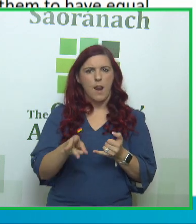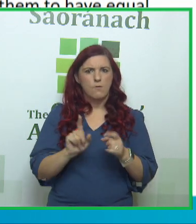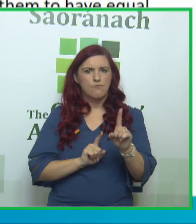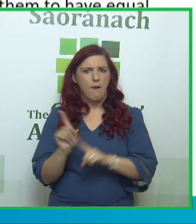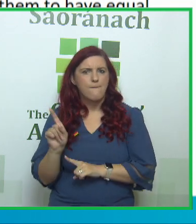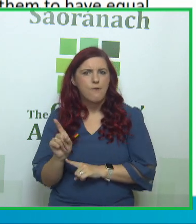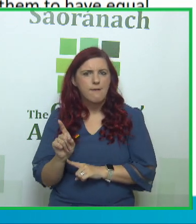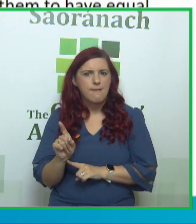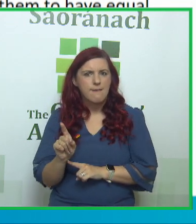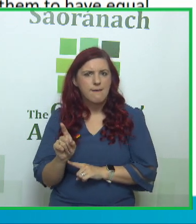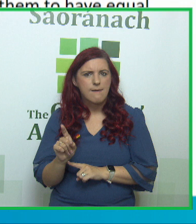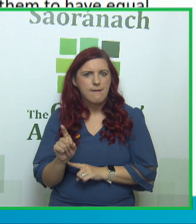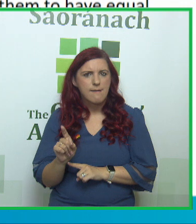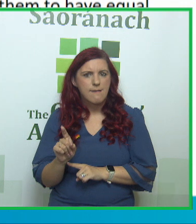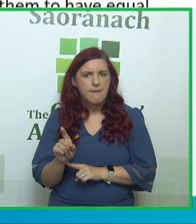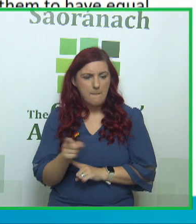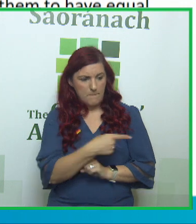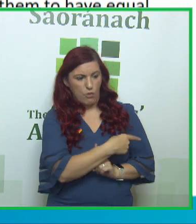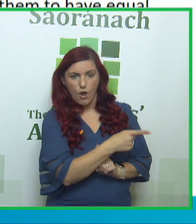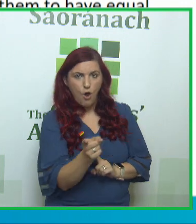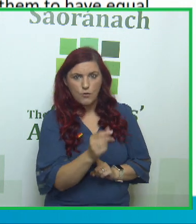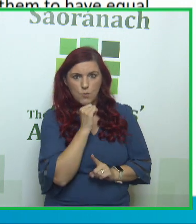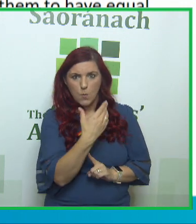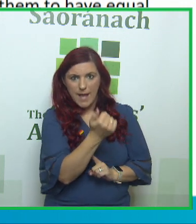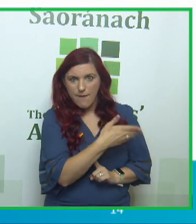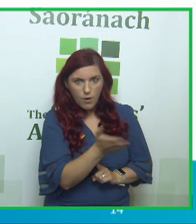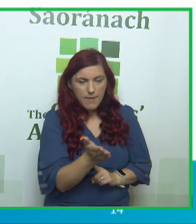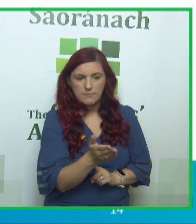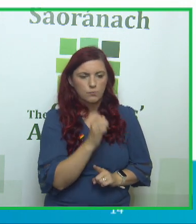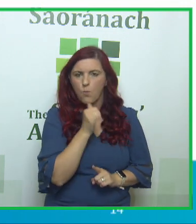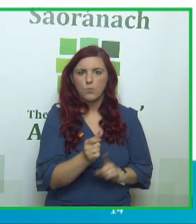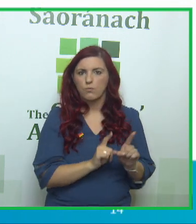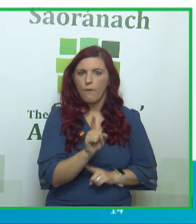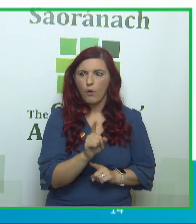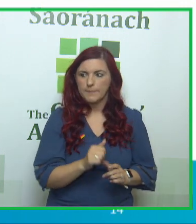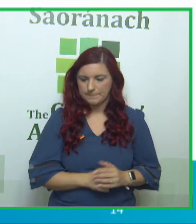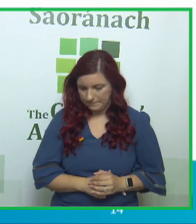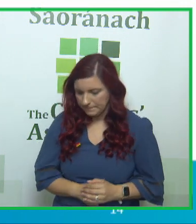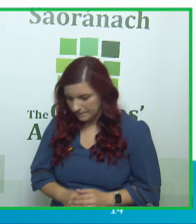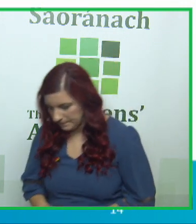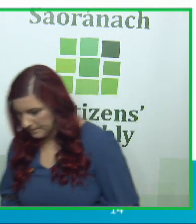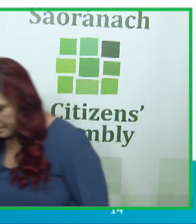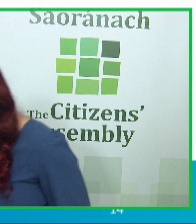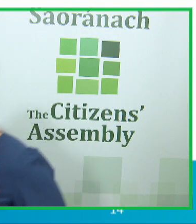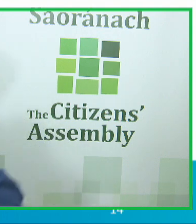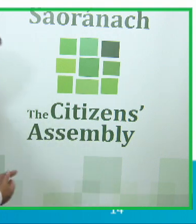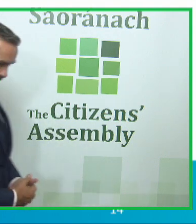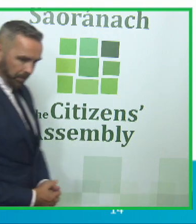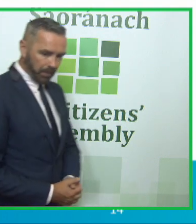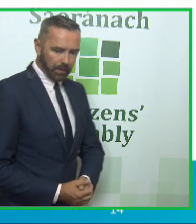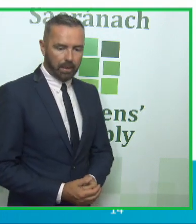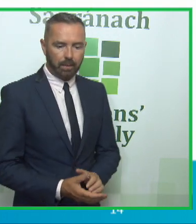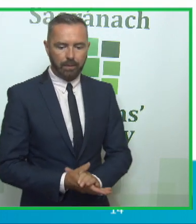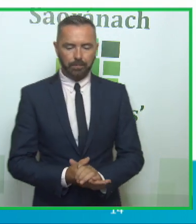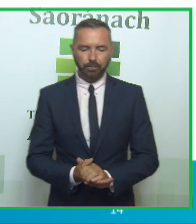going to sustain their recovery. So when we look at this through that lens of the difference between equity